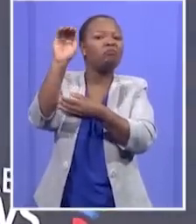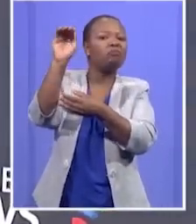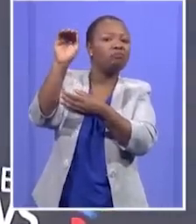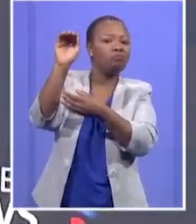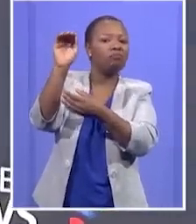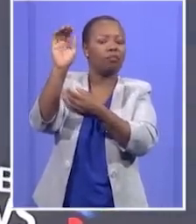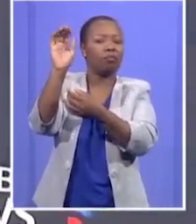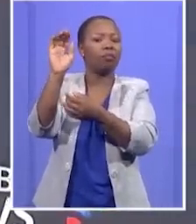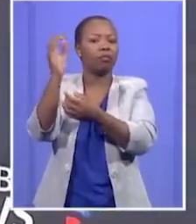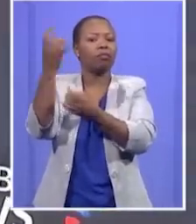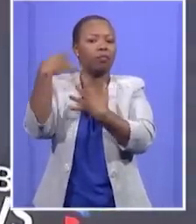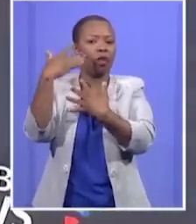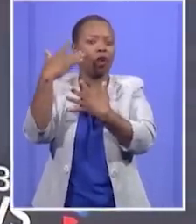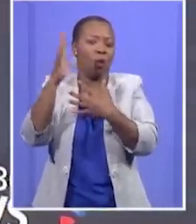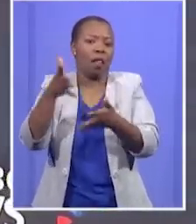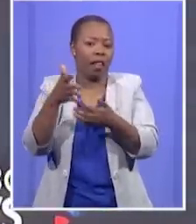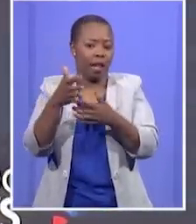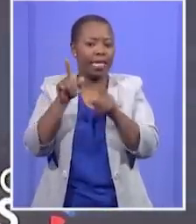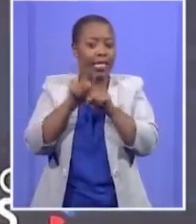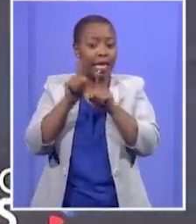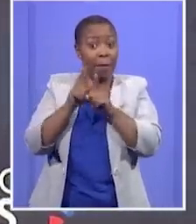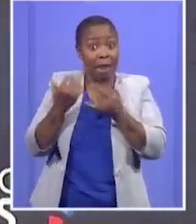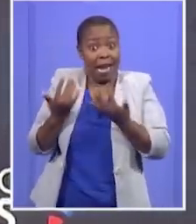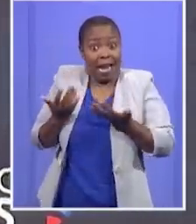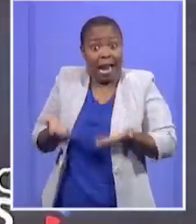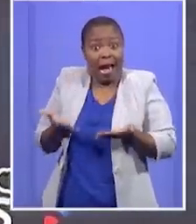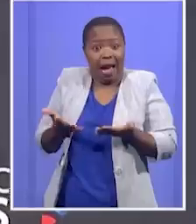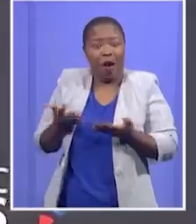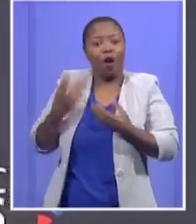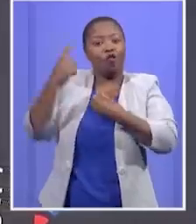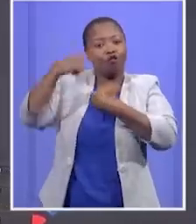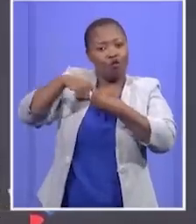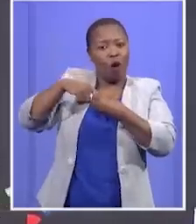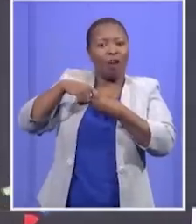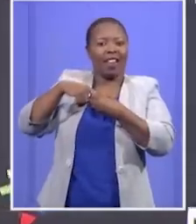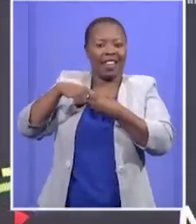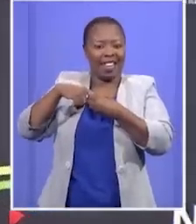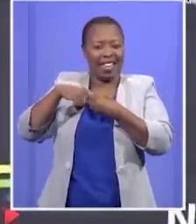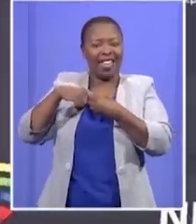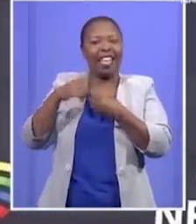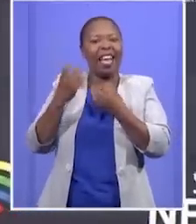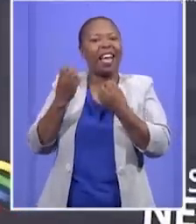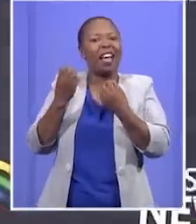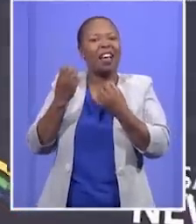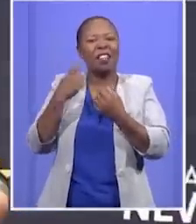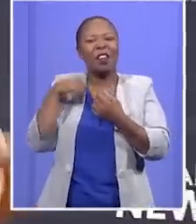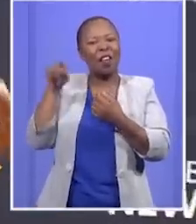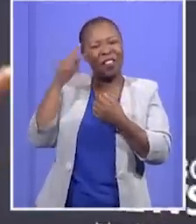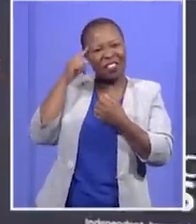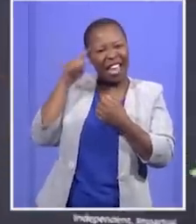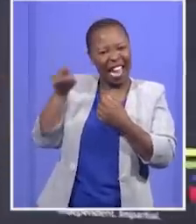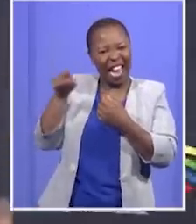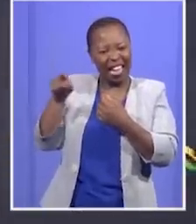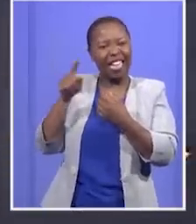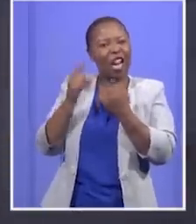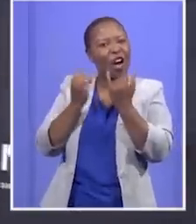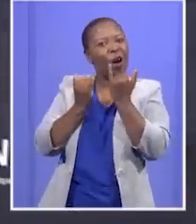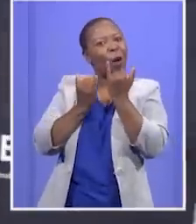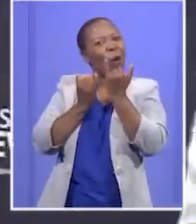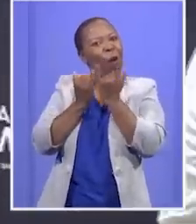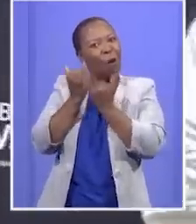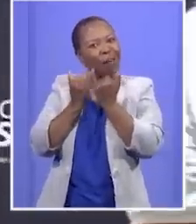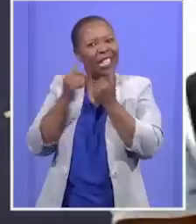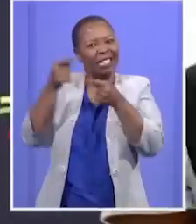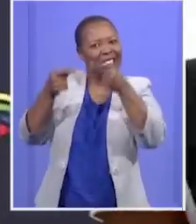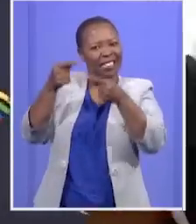now, I'm joined by one of the people who, not so many years ago, people would think he would probably be contesting somewhere there,